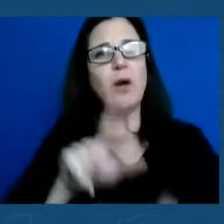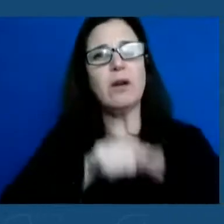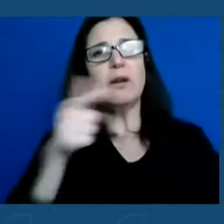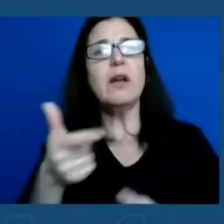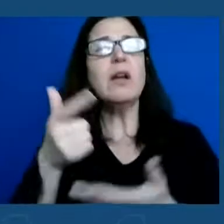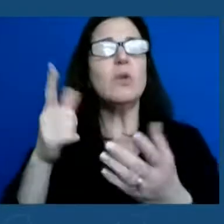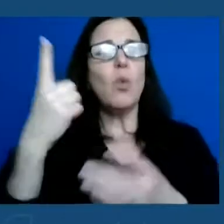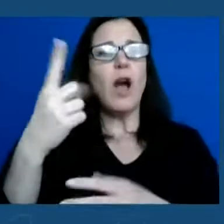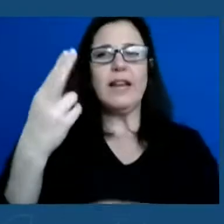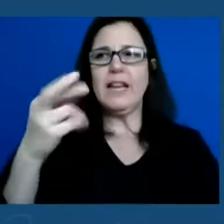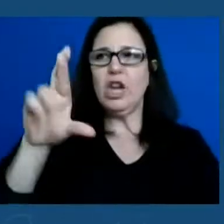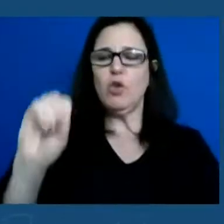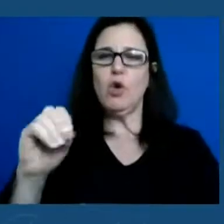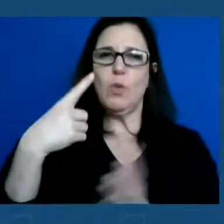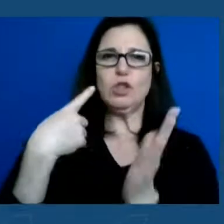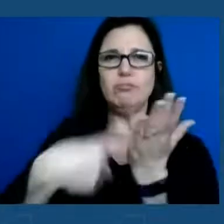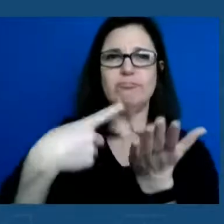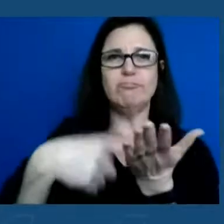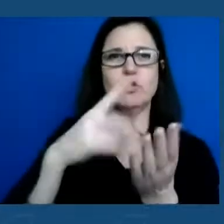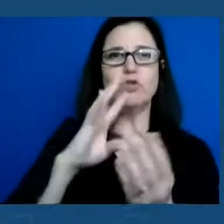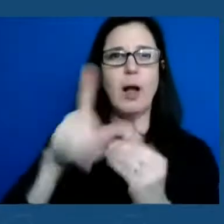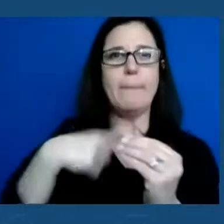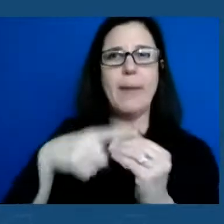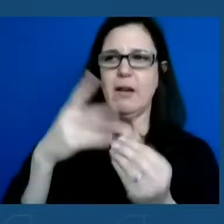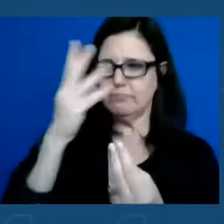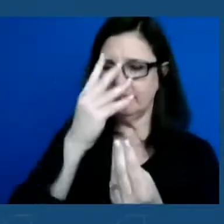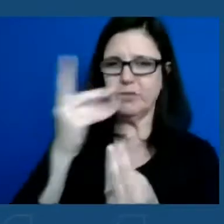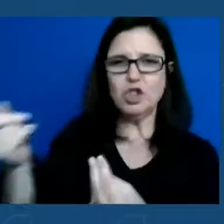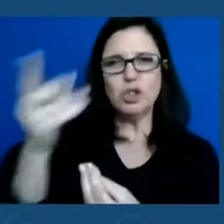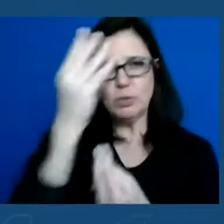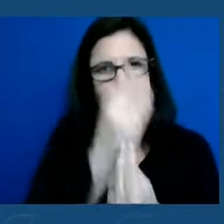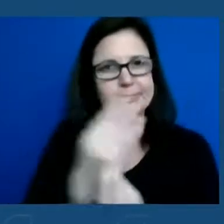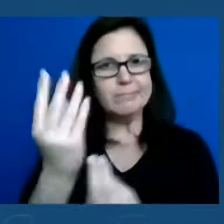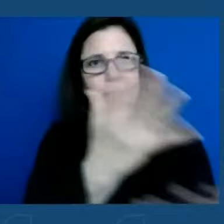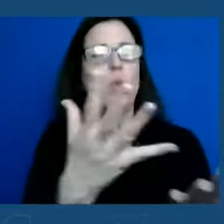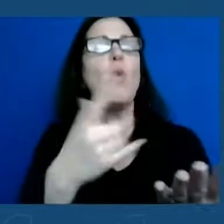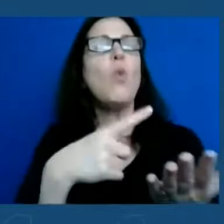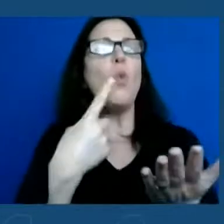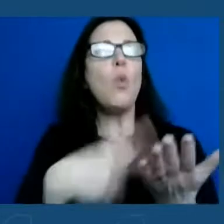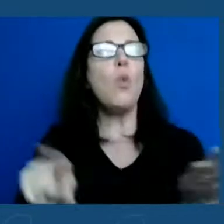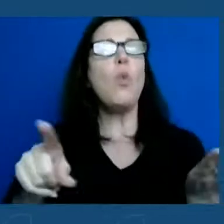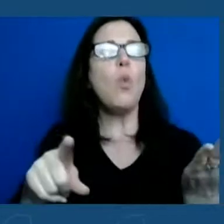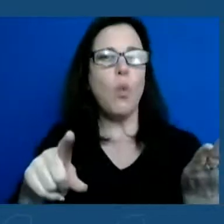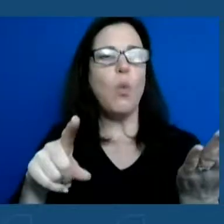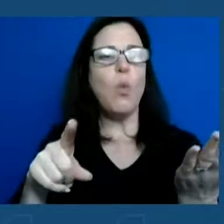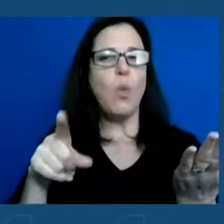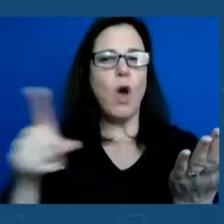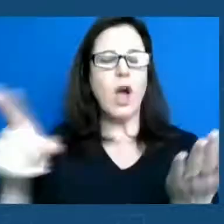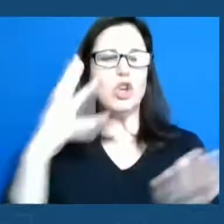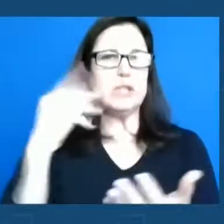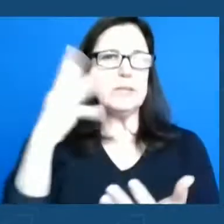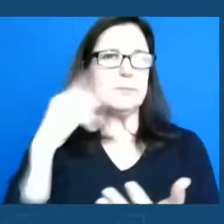these heroes we reference, and let her give you some of her insights on what it was like to be the